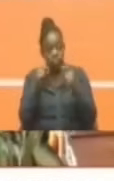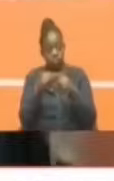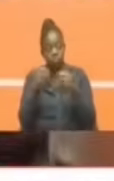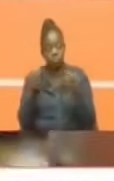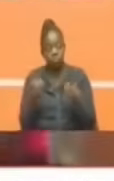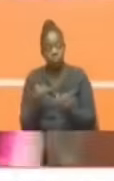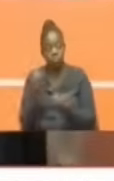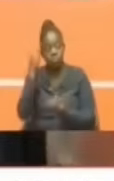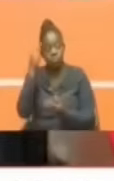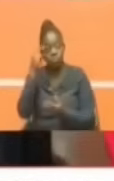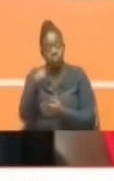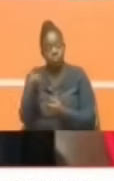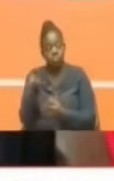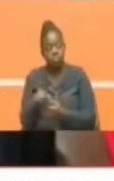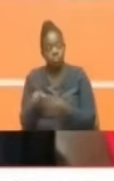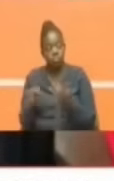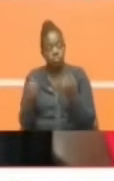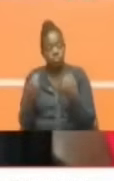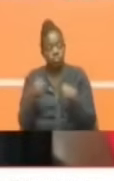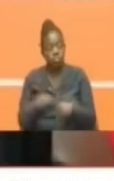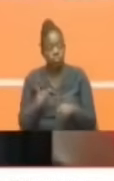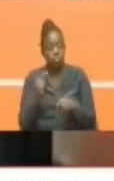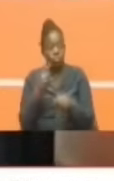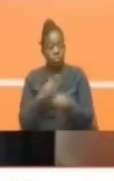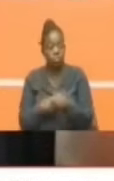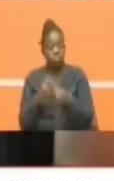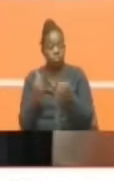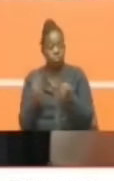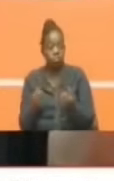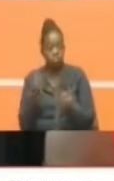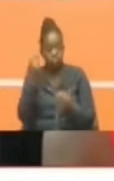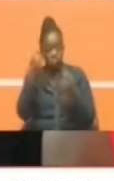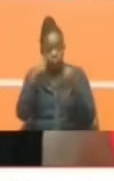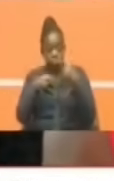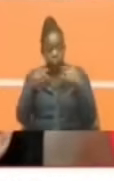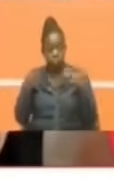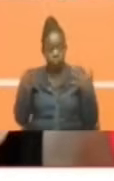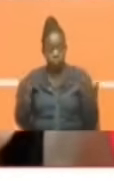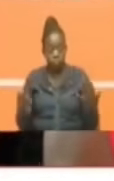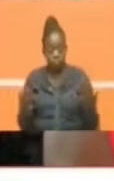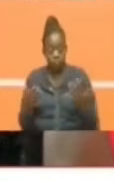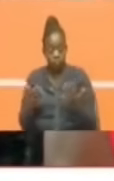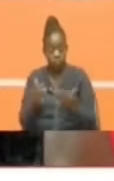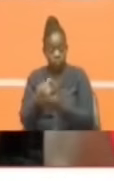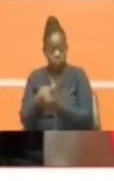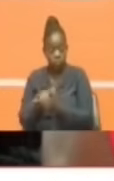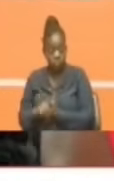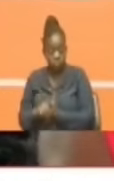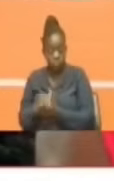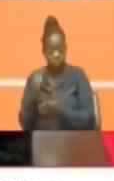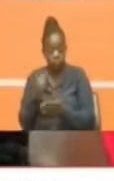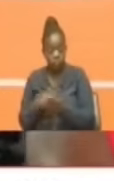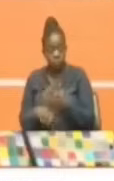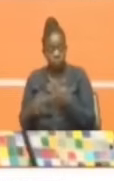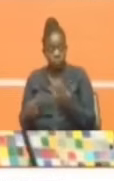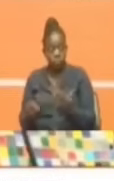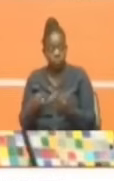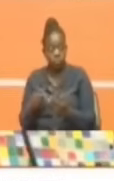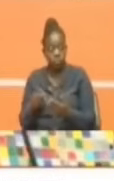olw'ensobi zonna zayinza okuba ng'akoze mu kiseera eky'okungubagira okiyote gw'abadde ayagala ennyo n'ategeeza nti okusibya kya